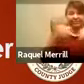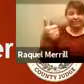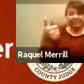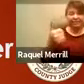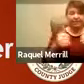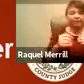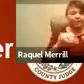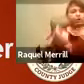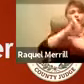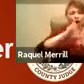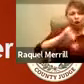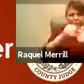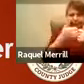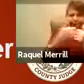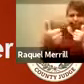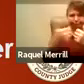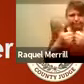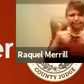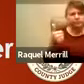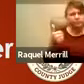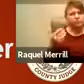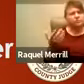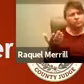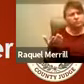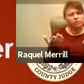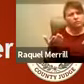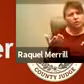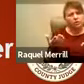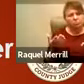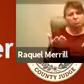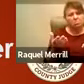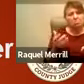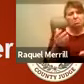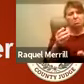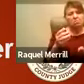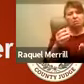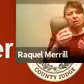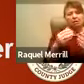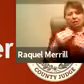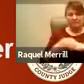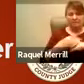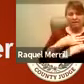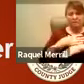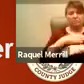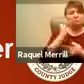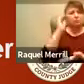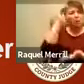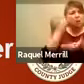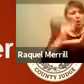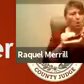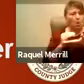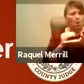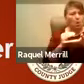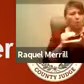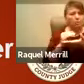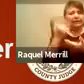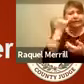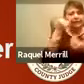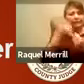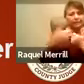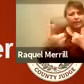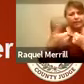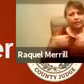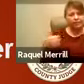one another, the chances of you getting infected are very, very, very low. So we're right